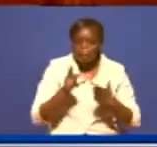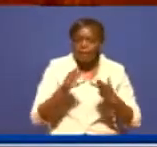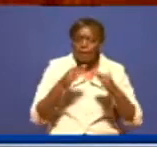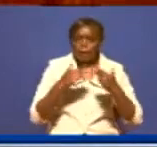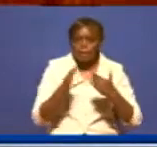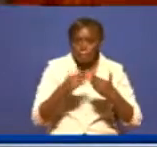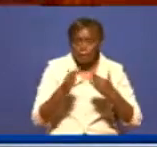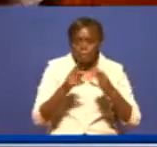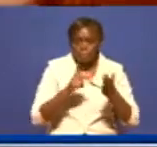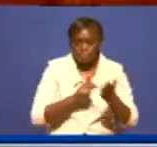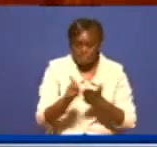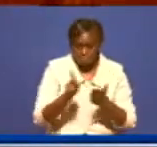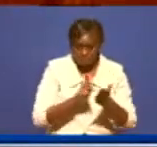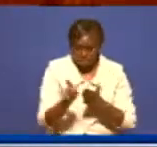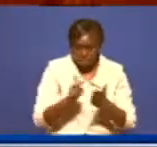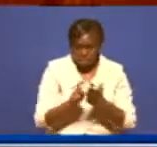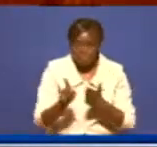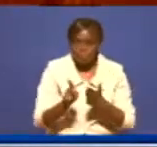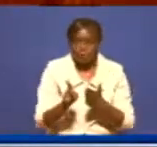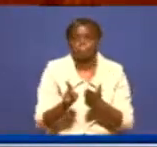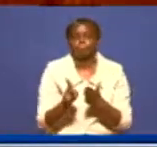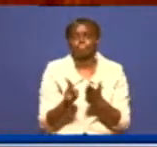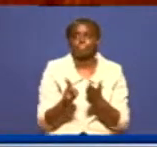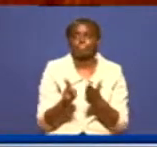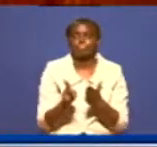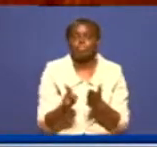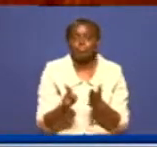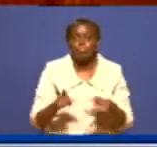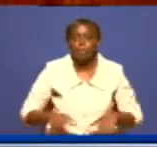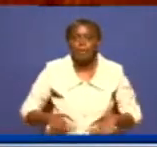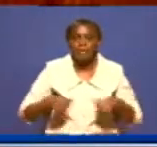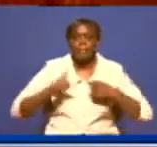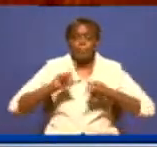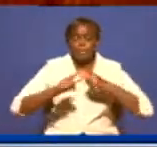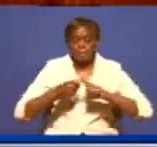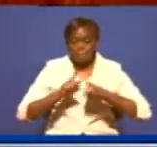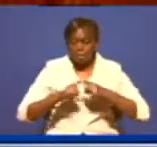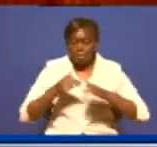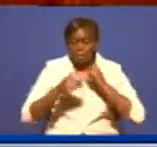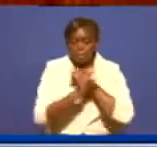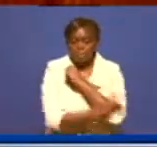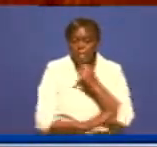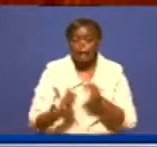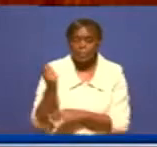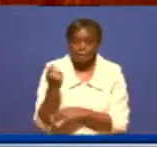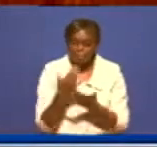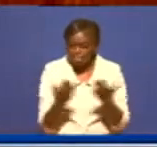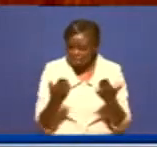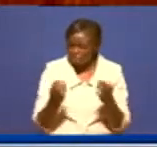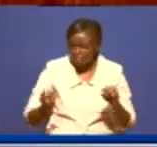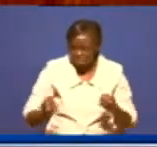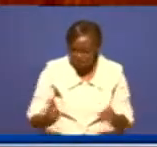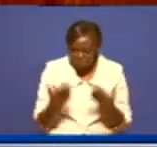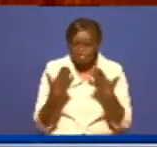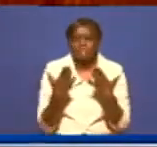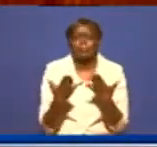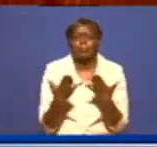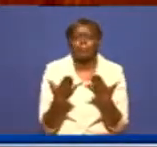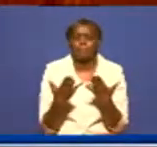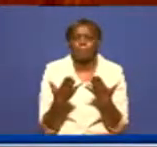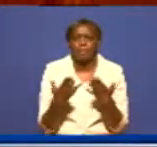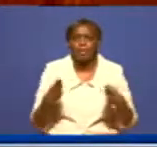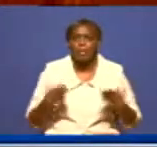lifestyle, or rather the living conditions in this country now, where things are very expensive,